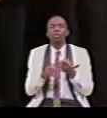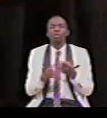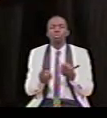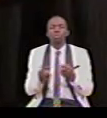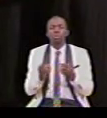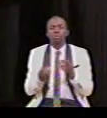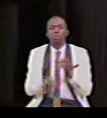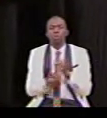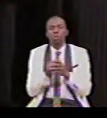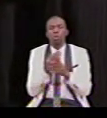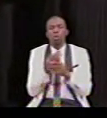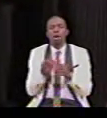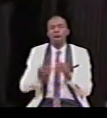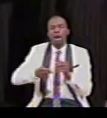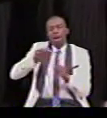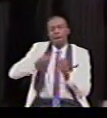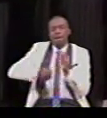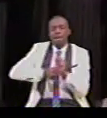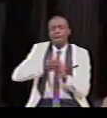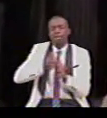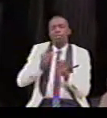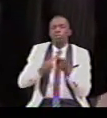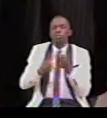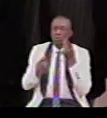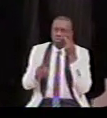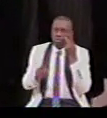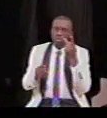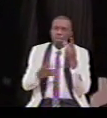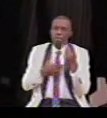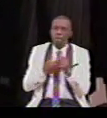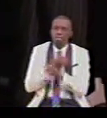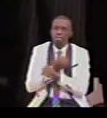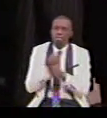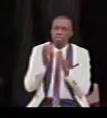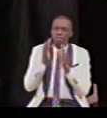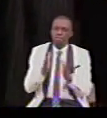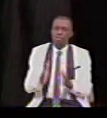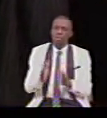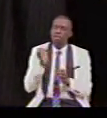to see my savior my friends